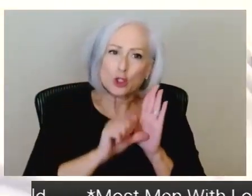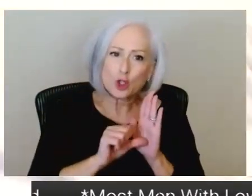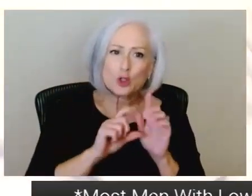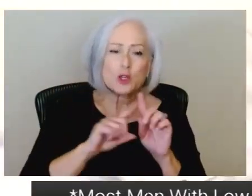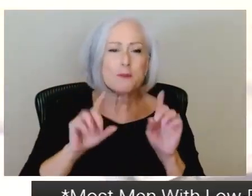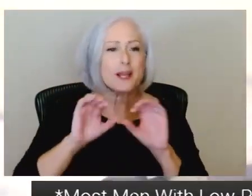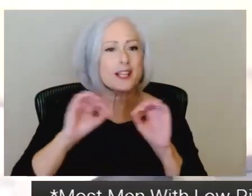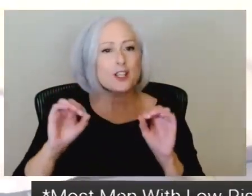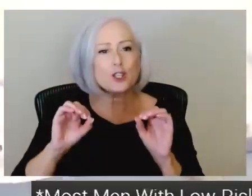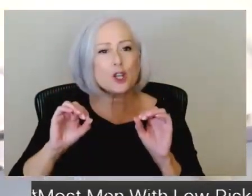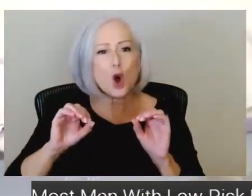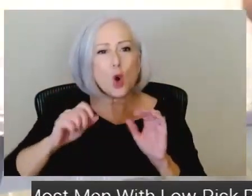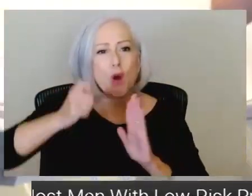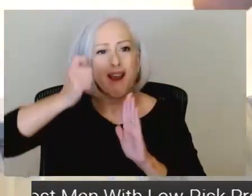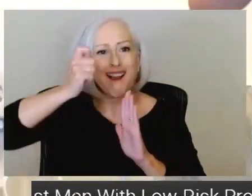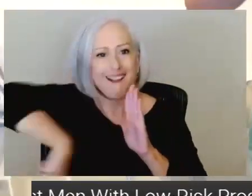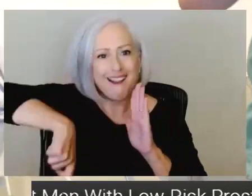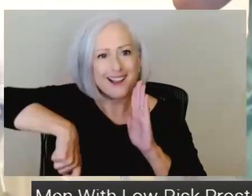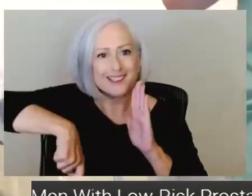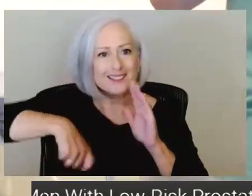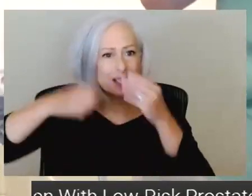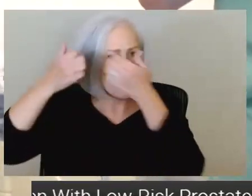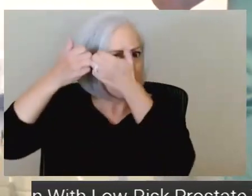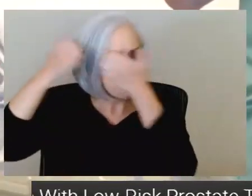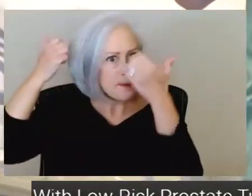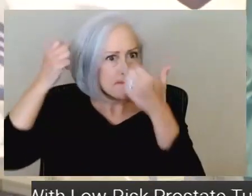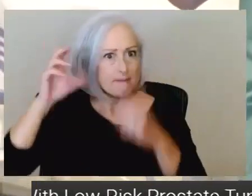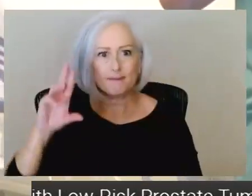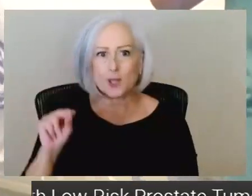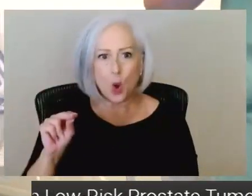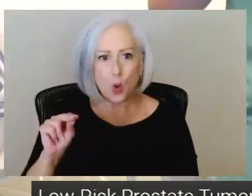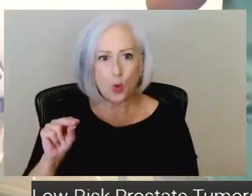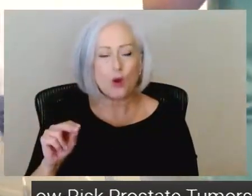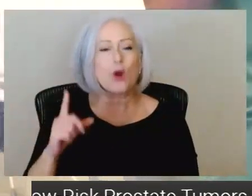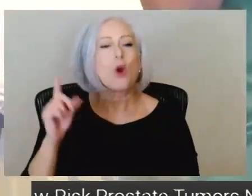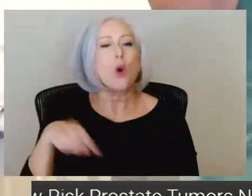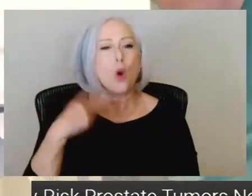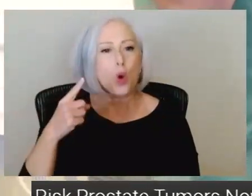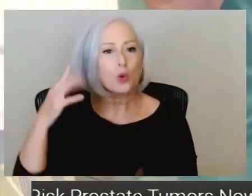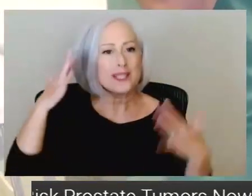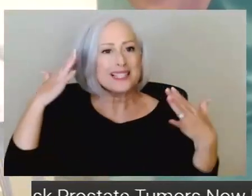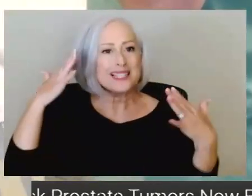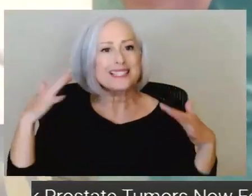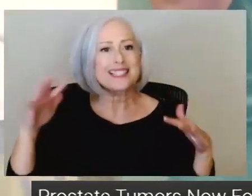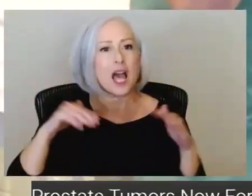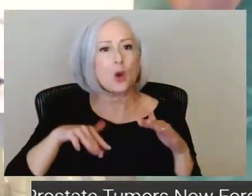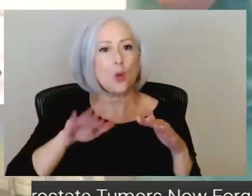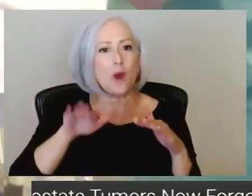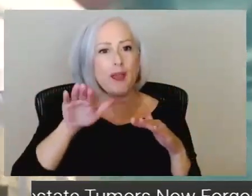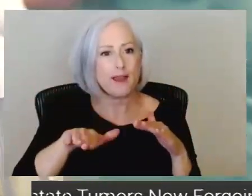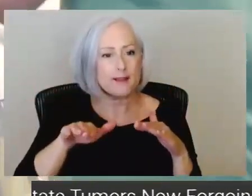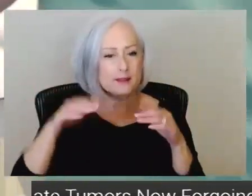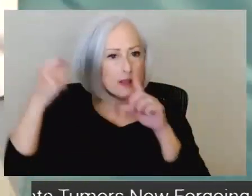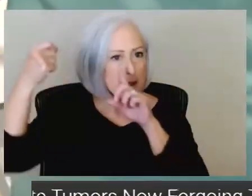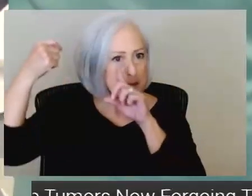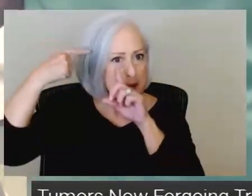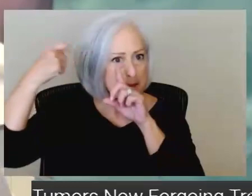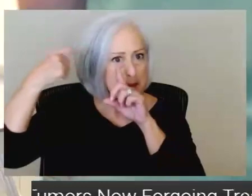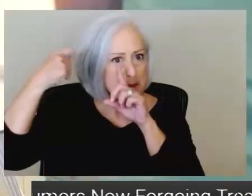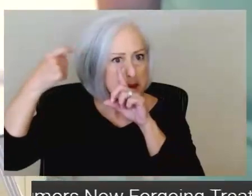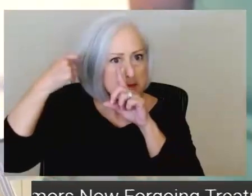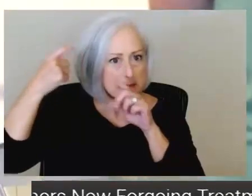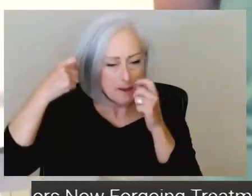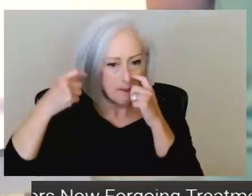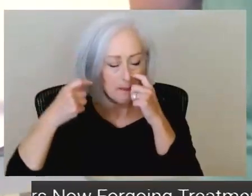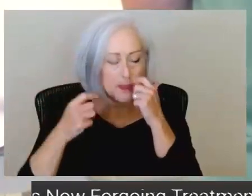It is just sound waves. So they're going to ask her to answer questions. They're going to even give her a clipboard and have her write things. As